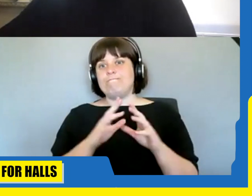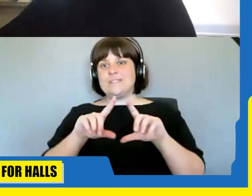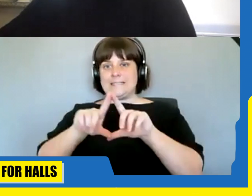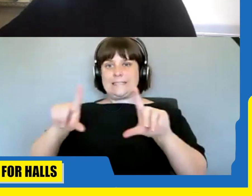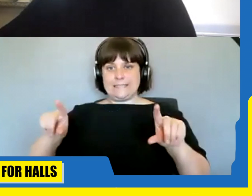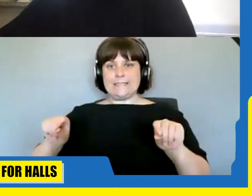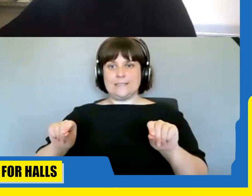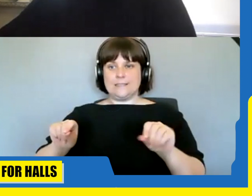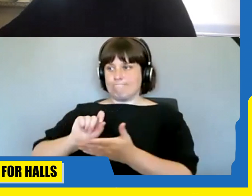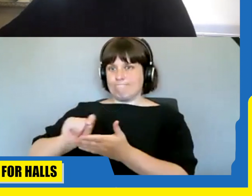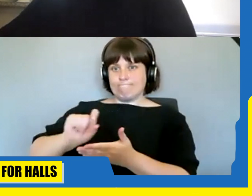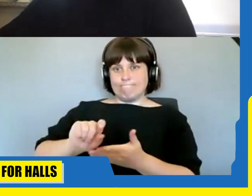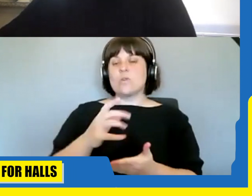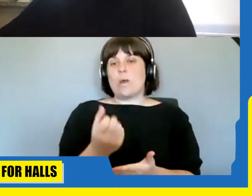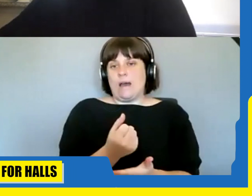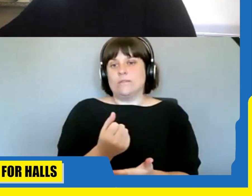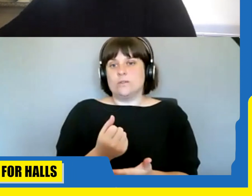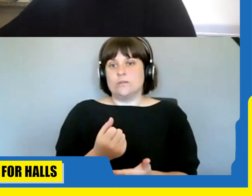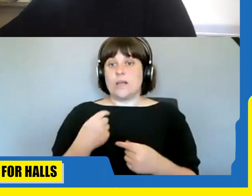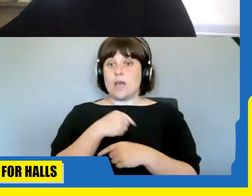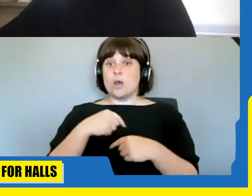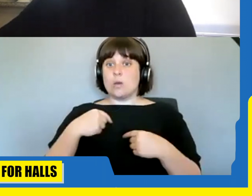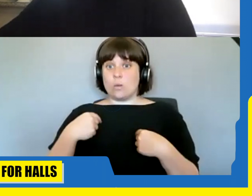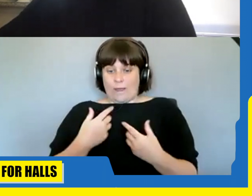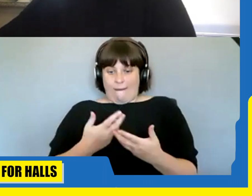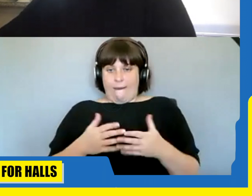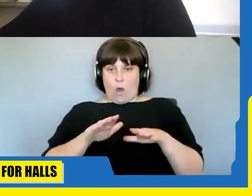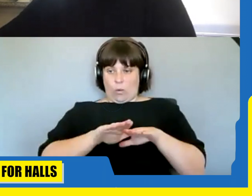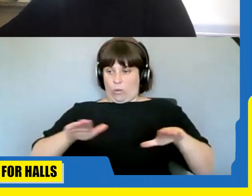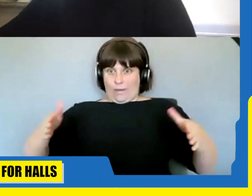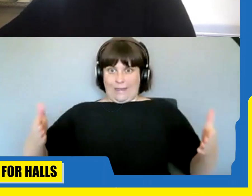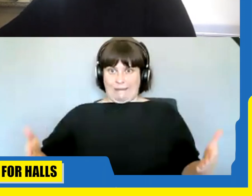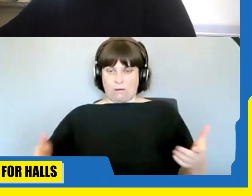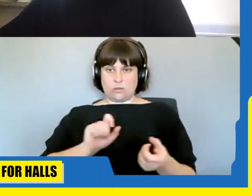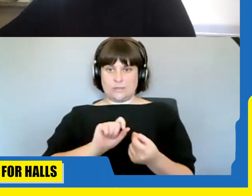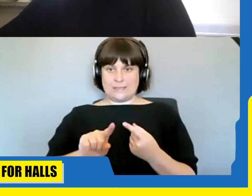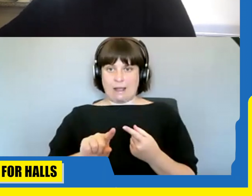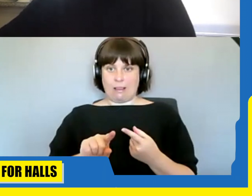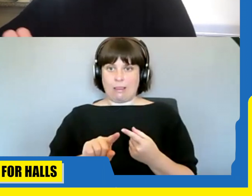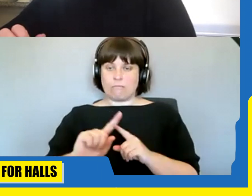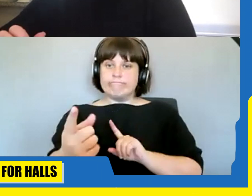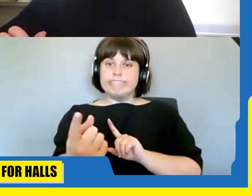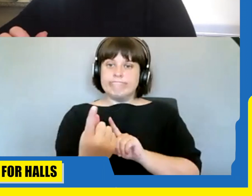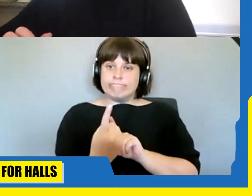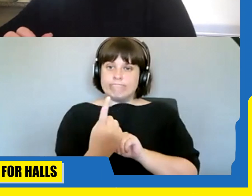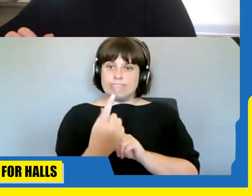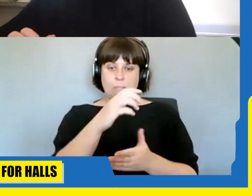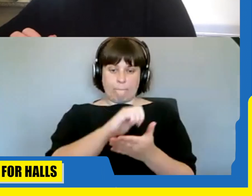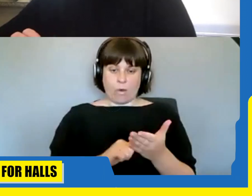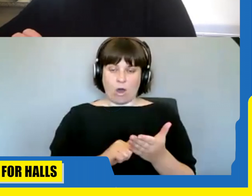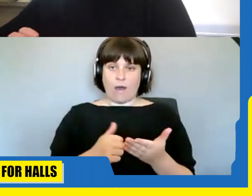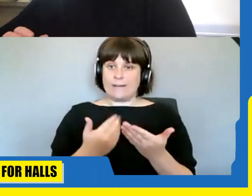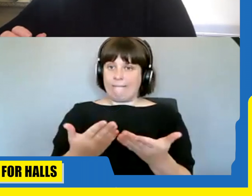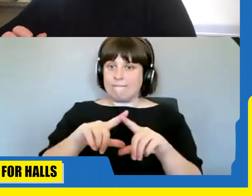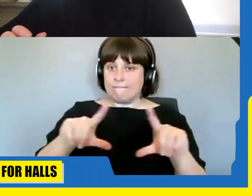and we do them across the counter at our Mirror, which is the information and regional art space. And there's the